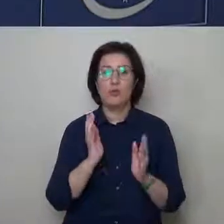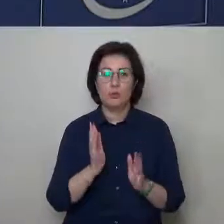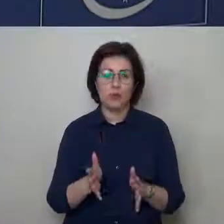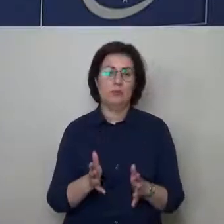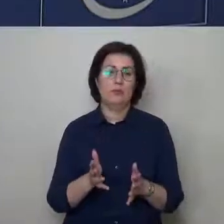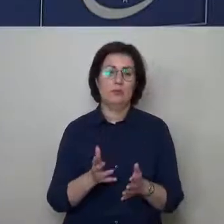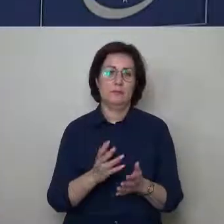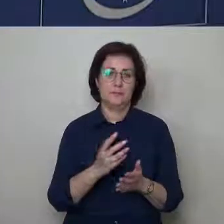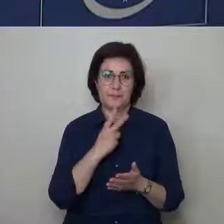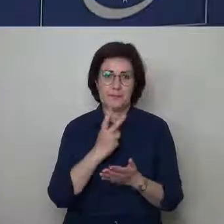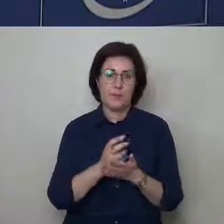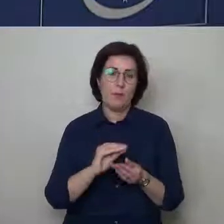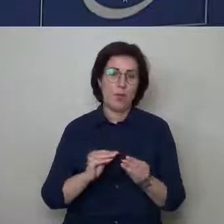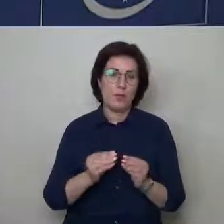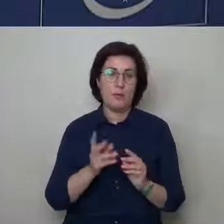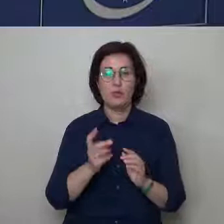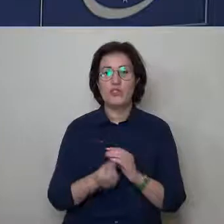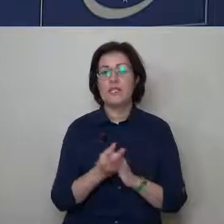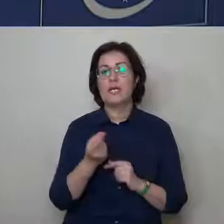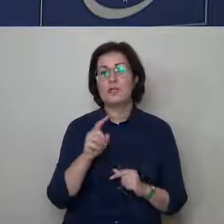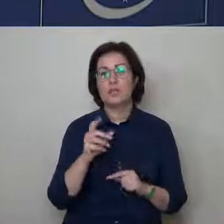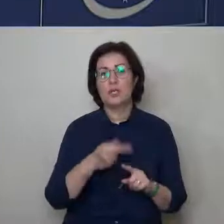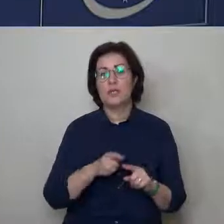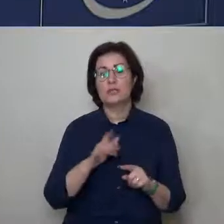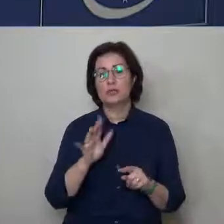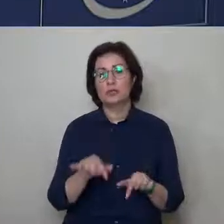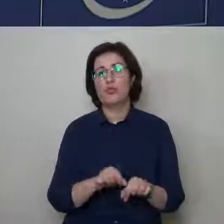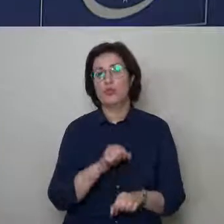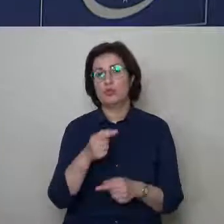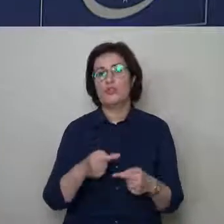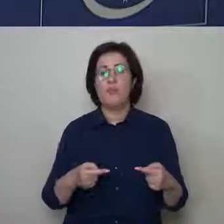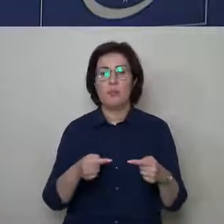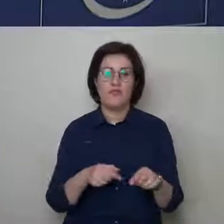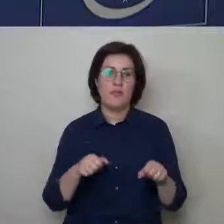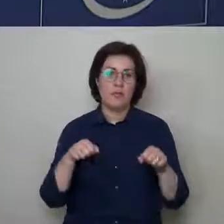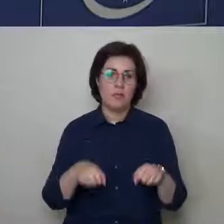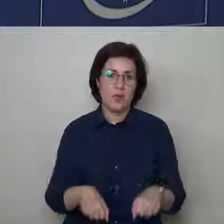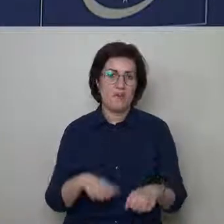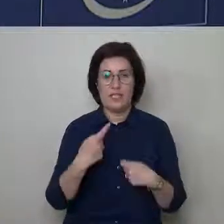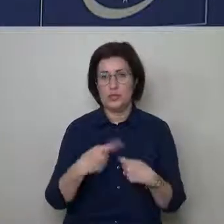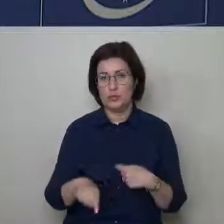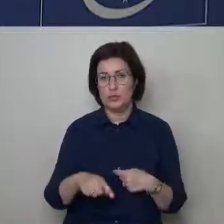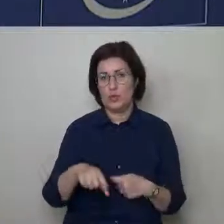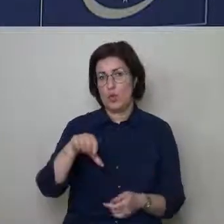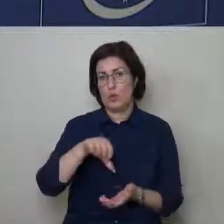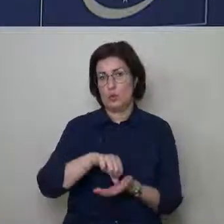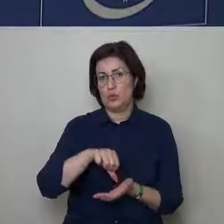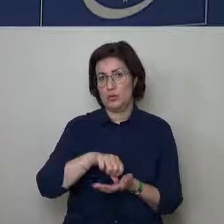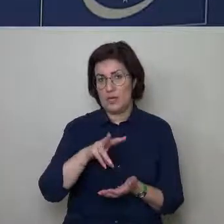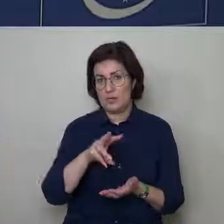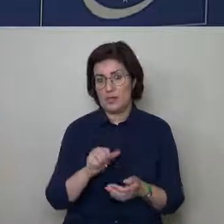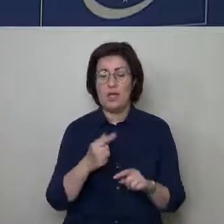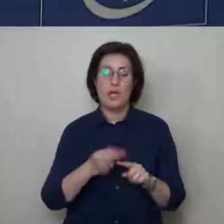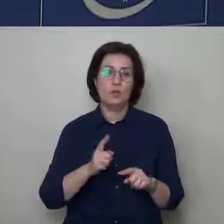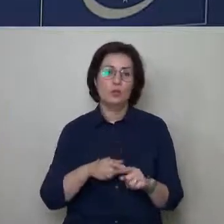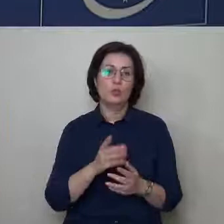log, and primarily the problems may emerge when this violates a certain right of another